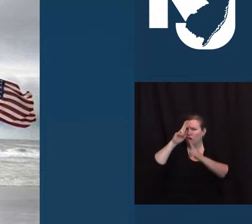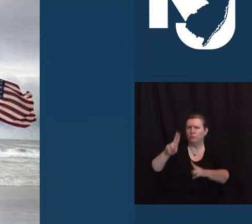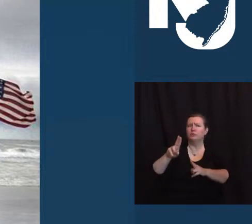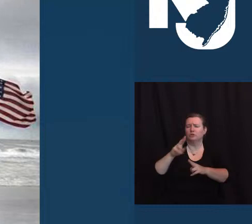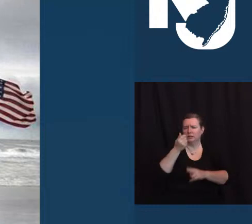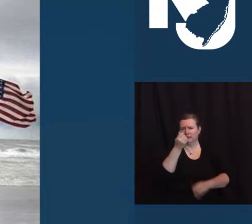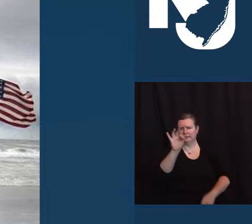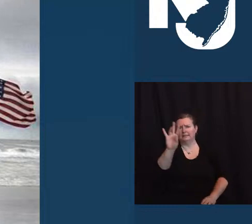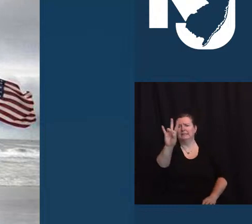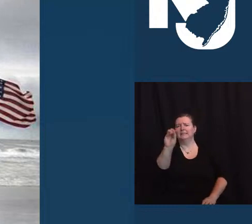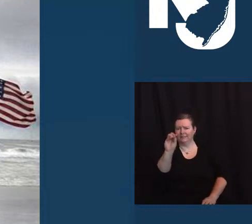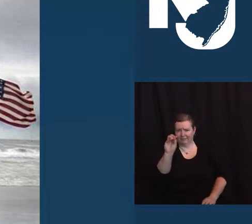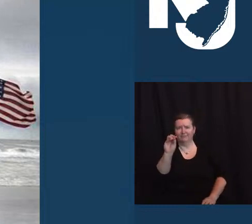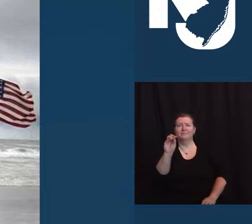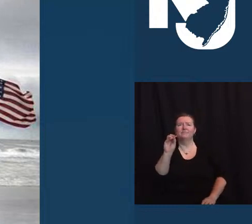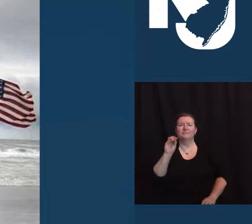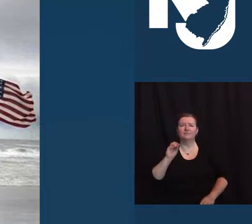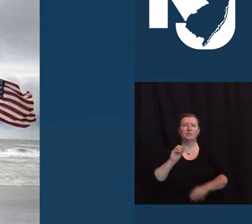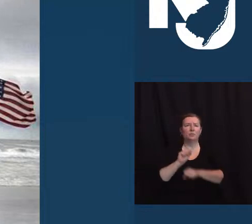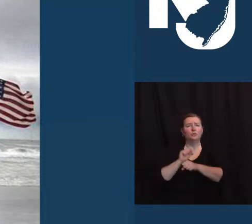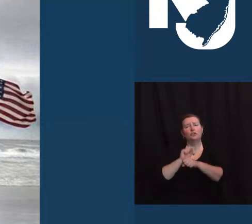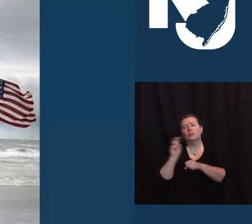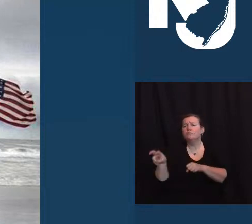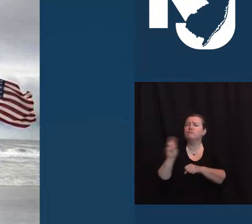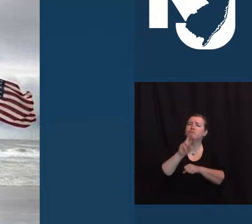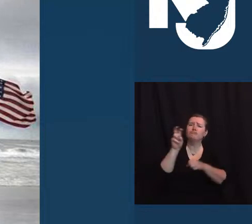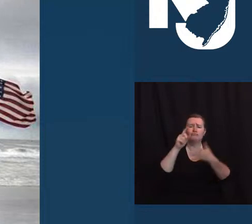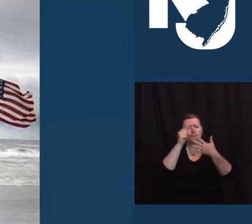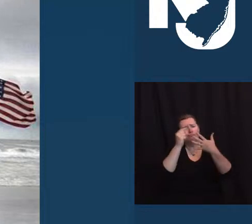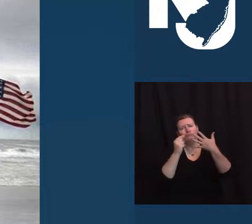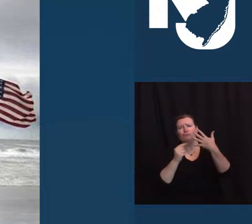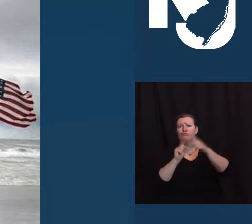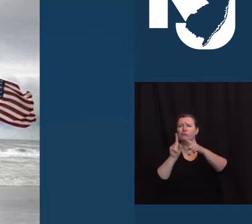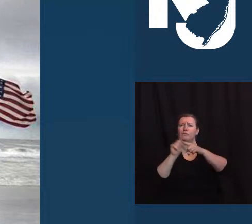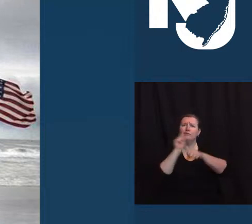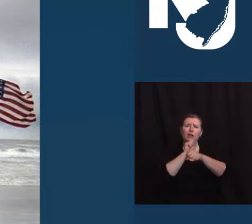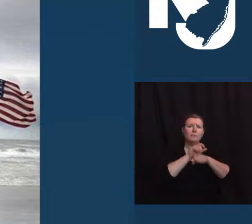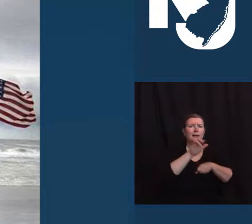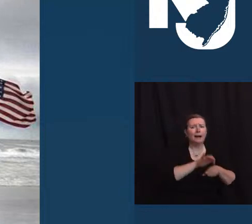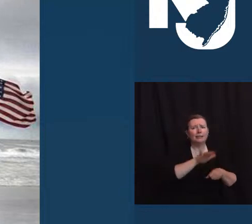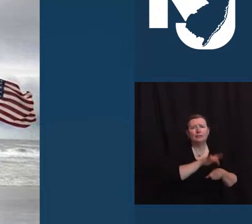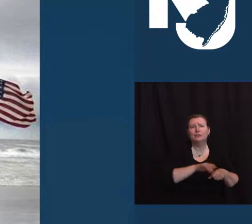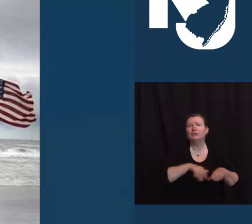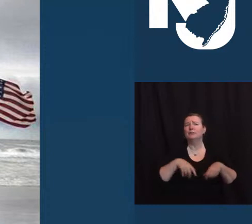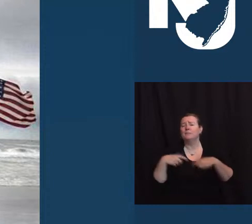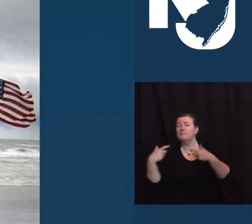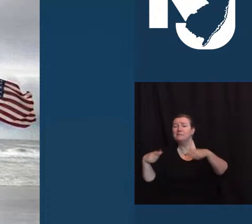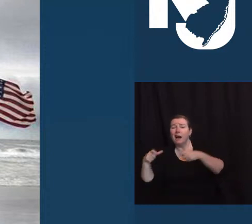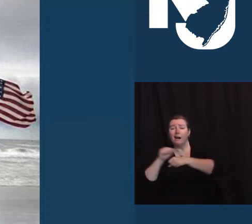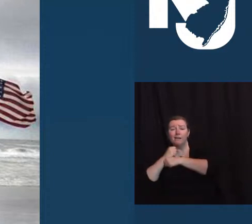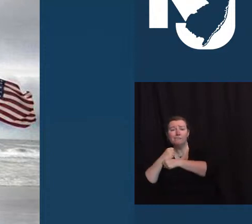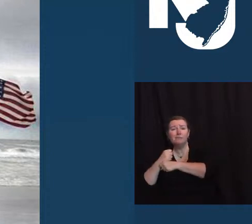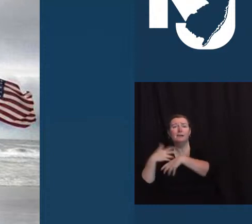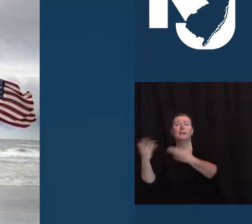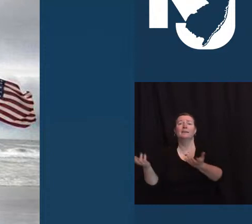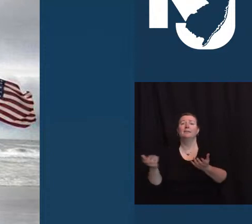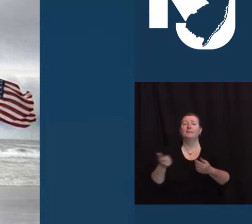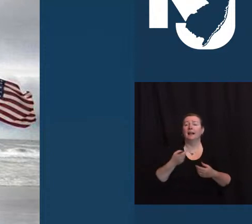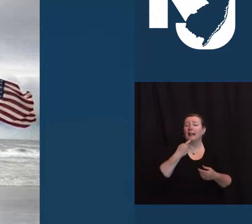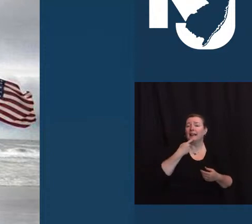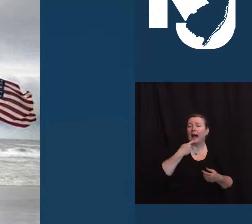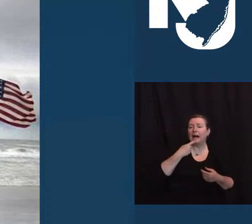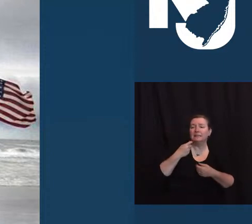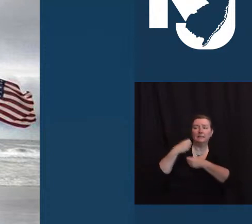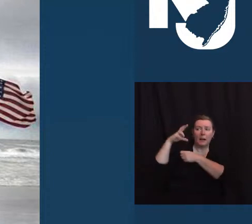wore many hats throughout the 1970s, from store clerk to pizzeria worker to glass company employee,